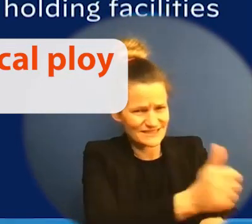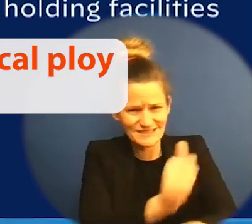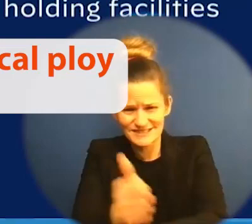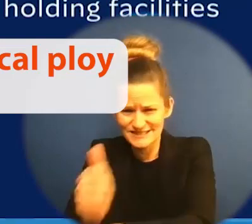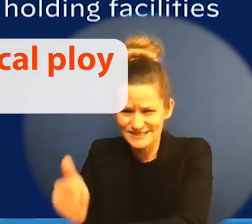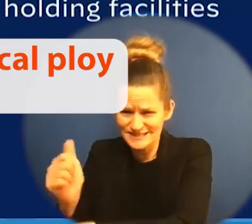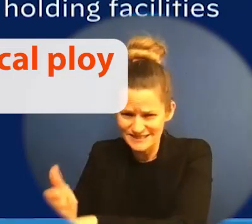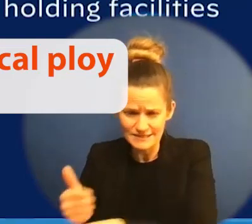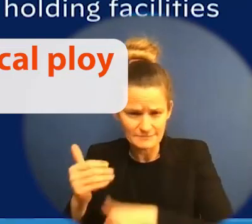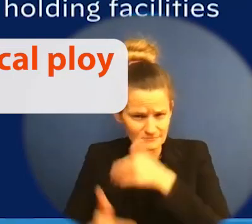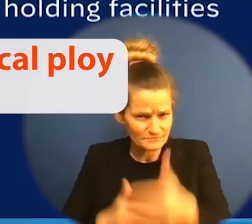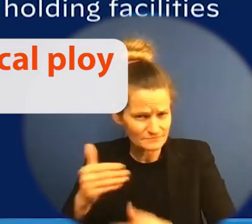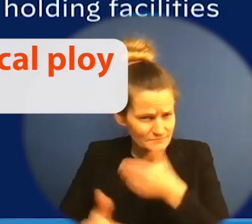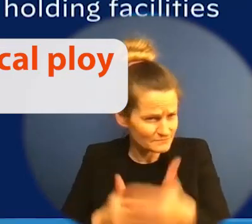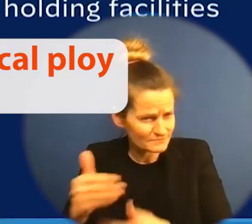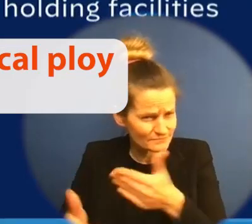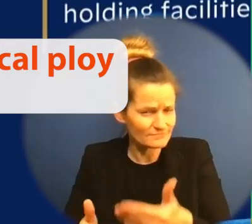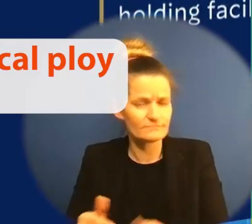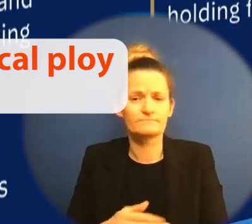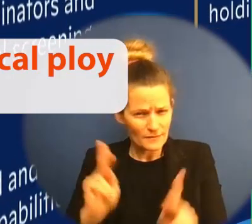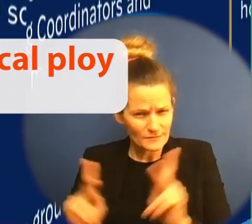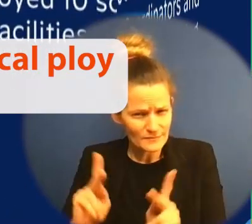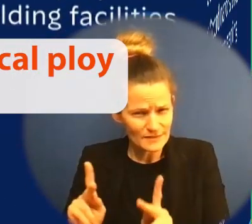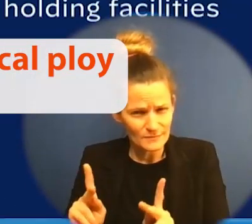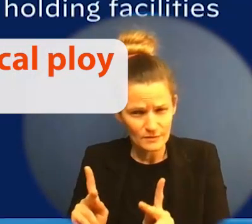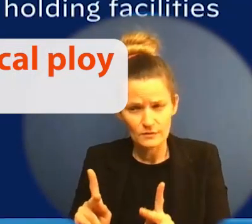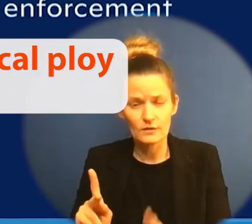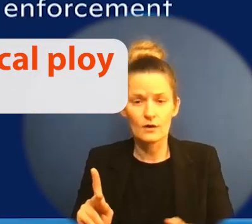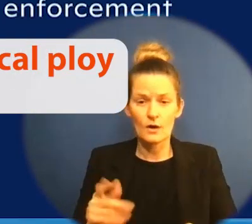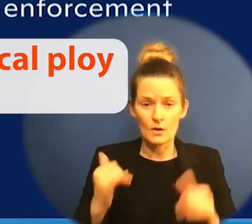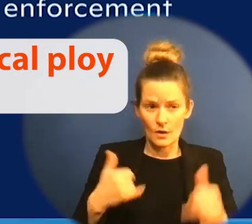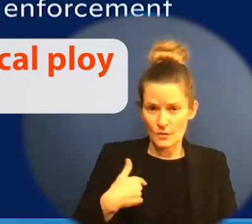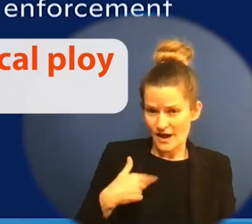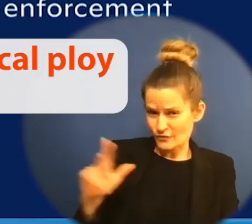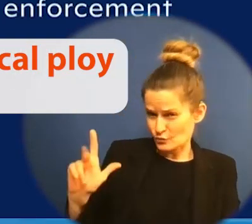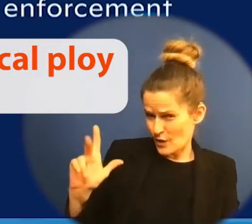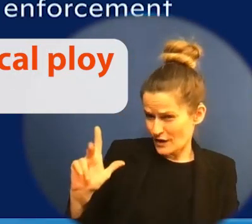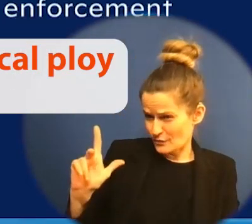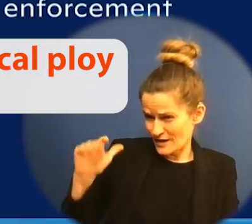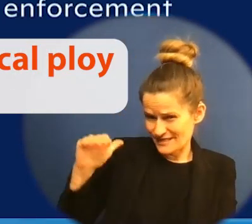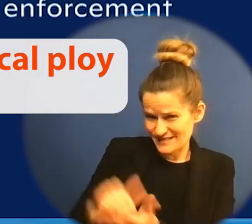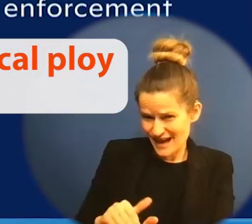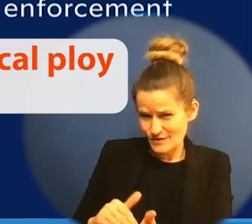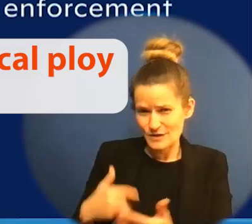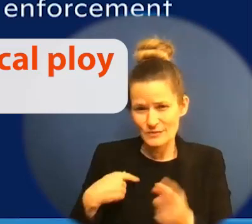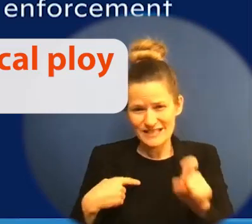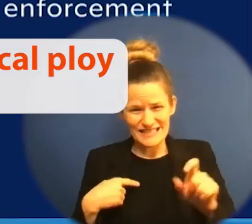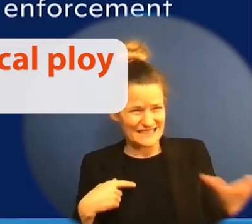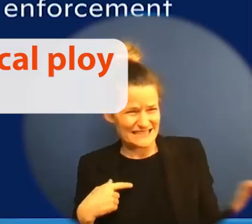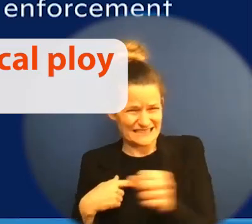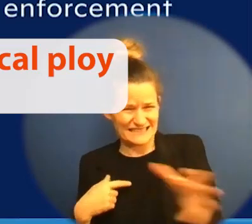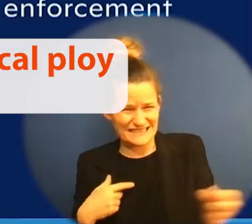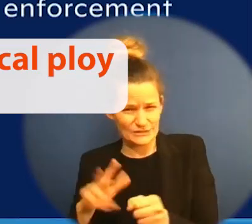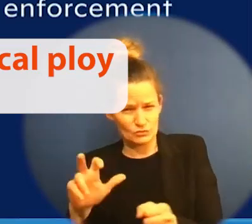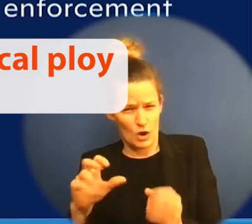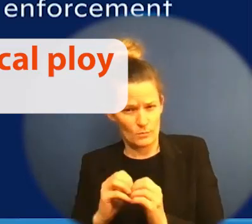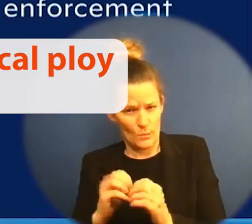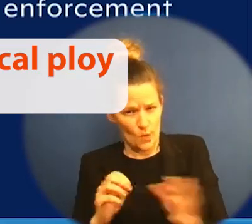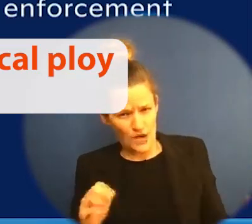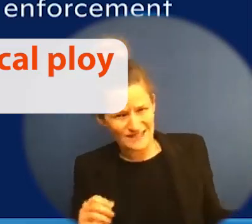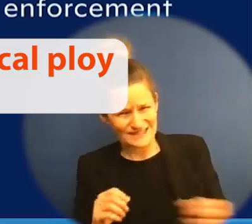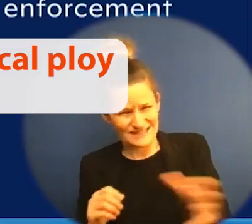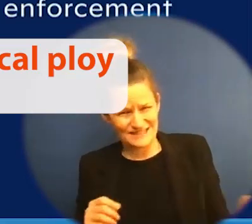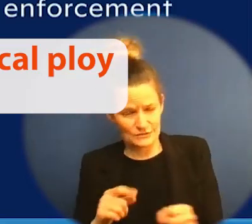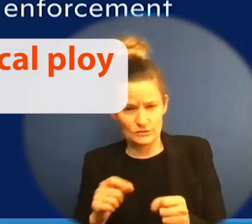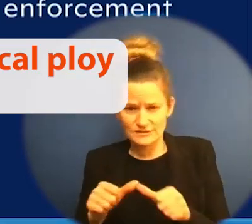have their asylum claims heard faster. Cure the border, 23,000, that is historic. We've not seen that before. And again, that